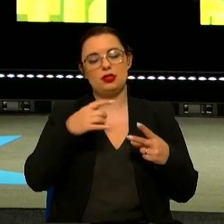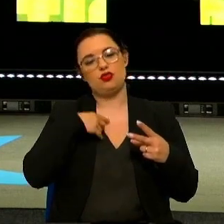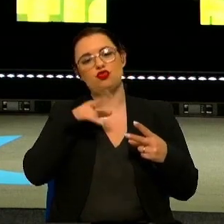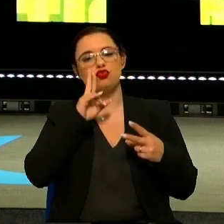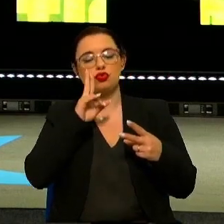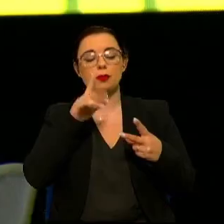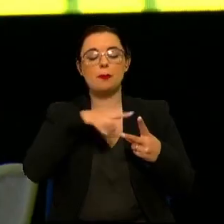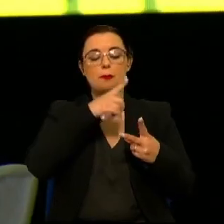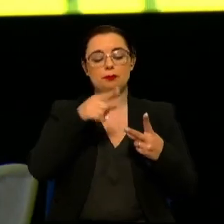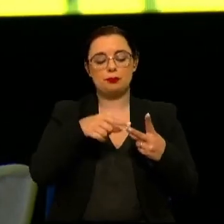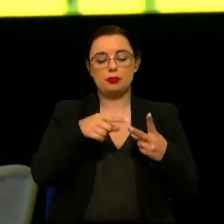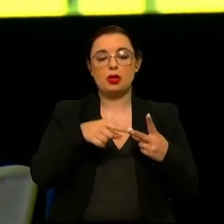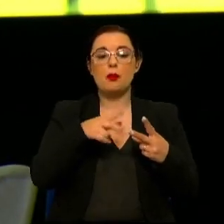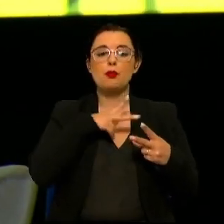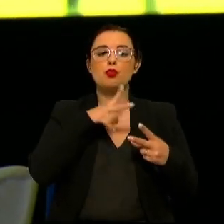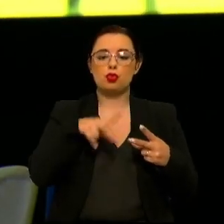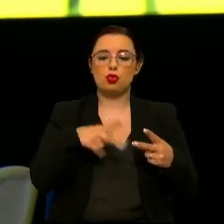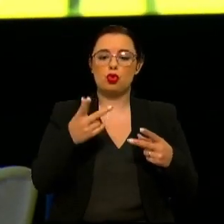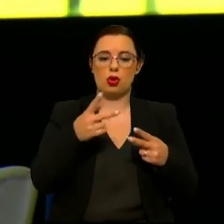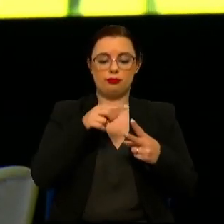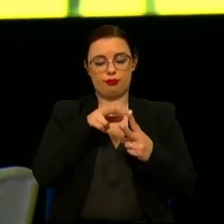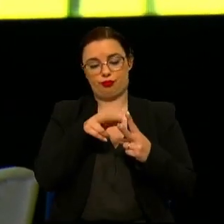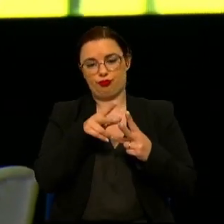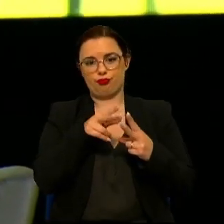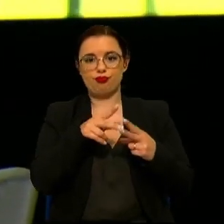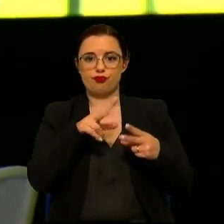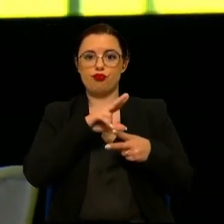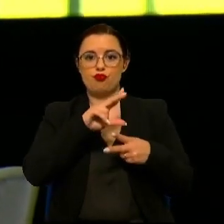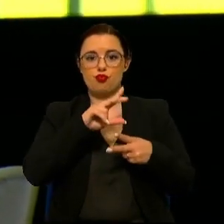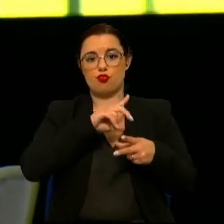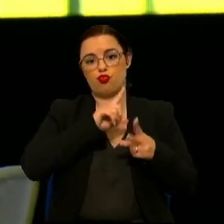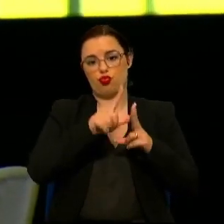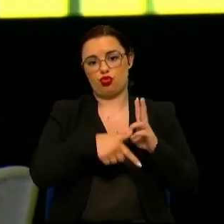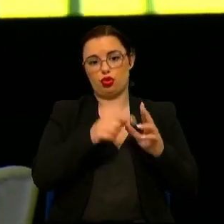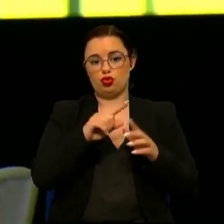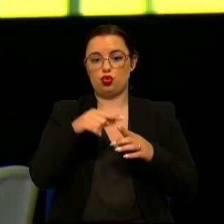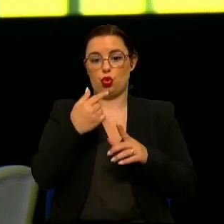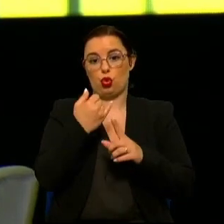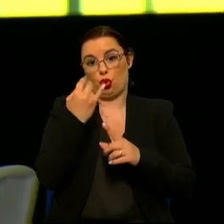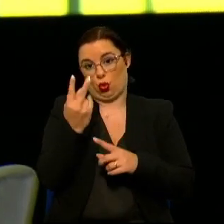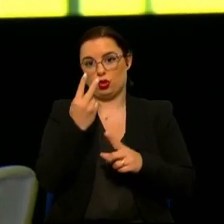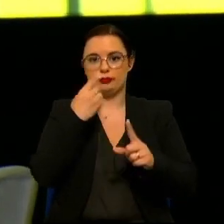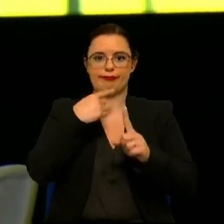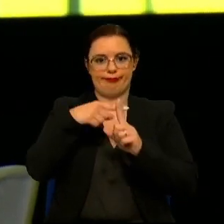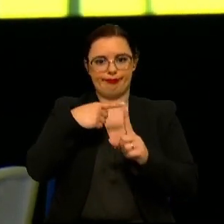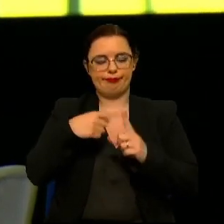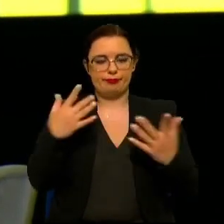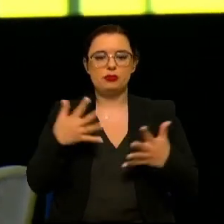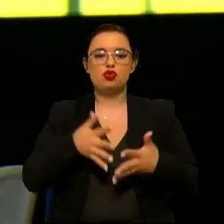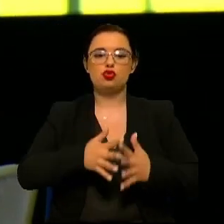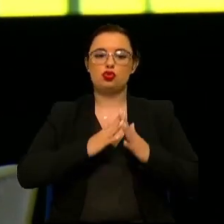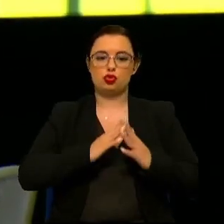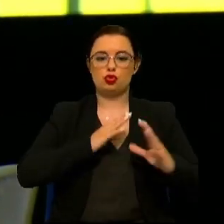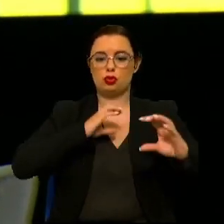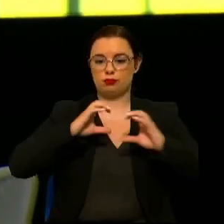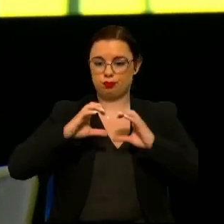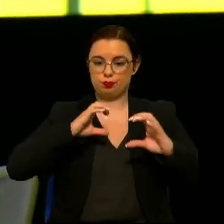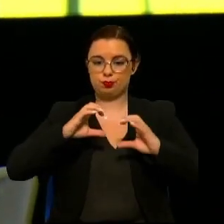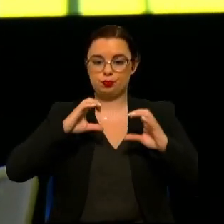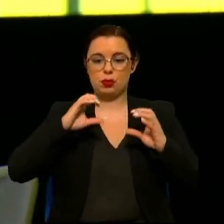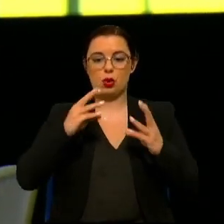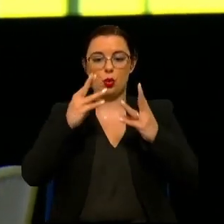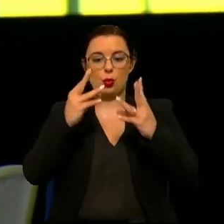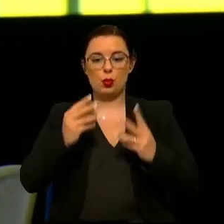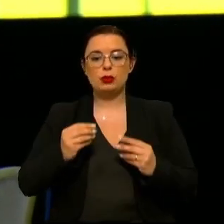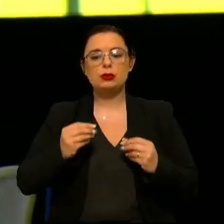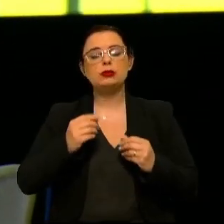PTQCI discretion, that is, Portugal is leading these 2 projects. Therefore, it's right away, it's positive. A